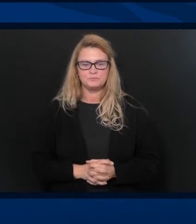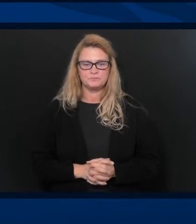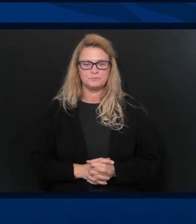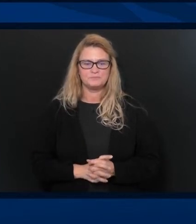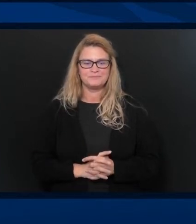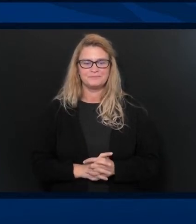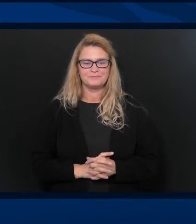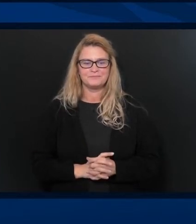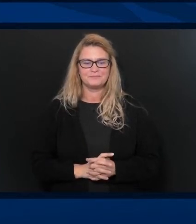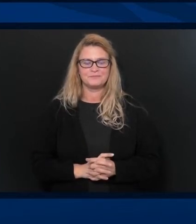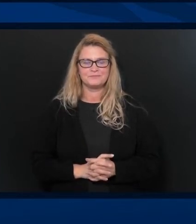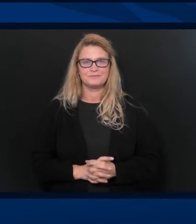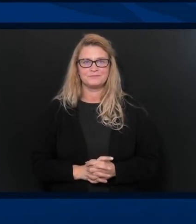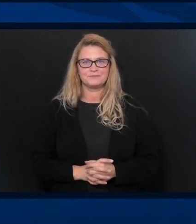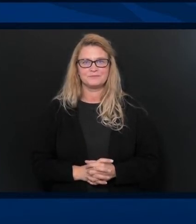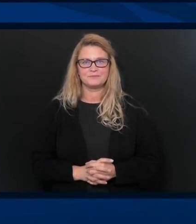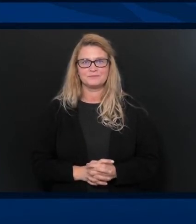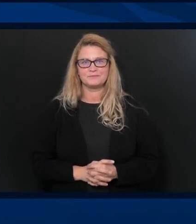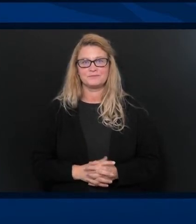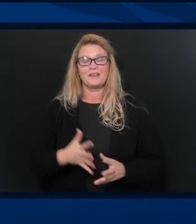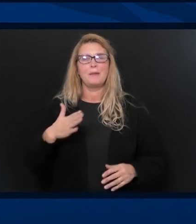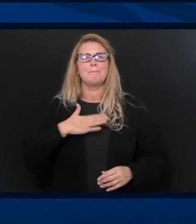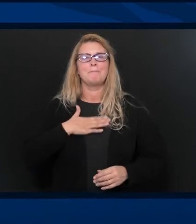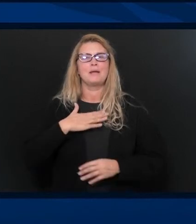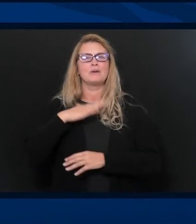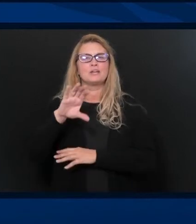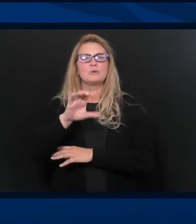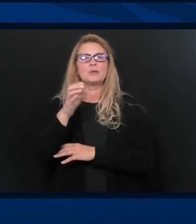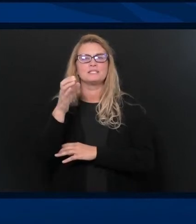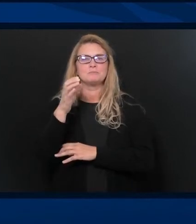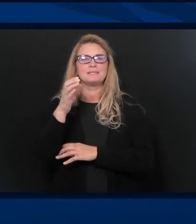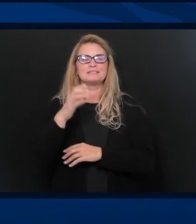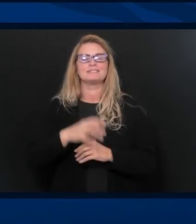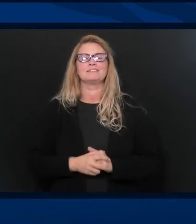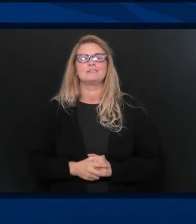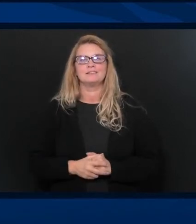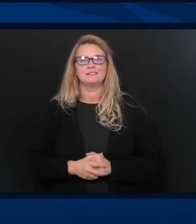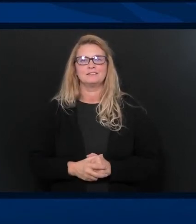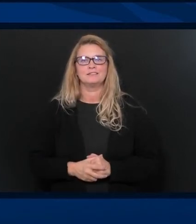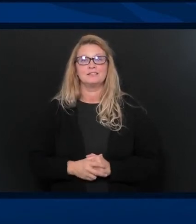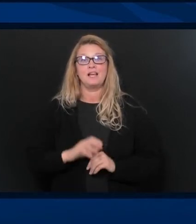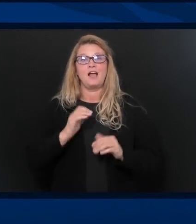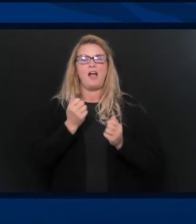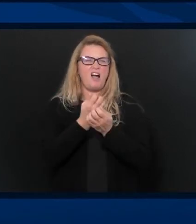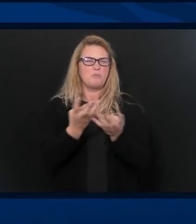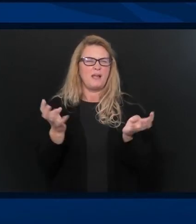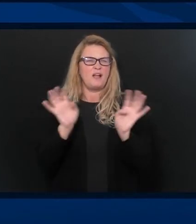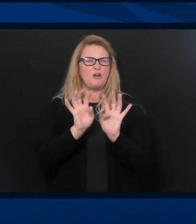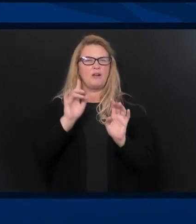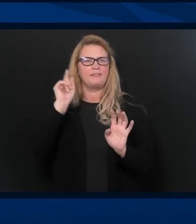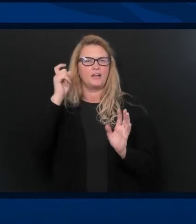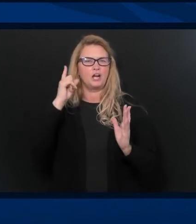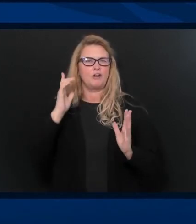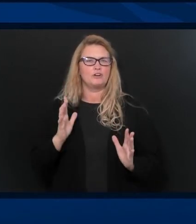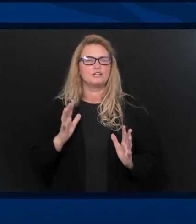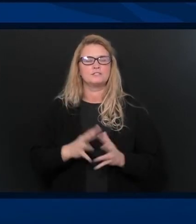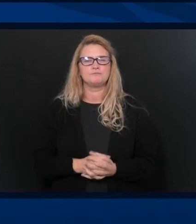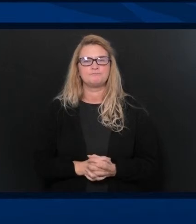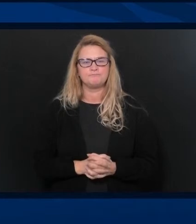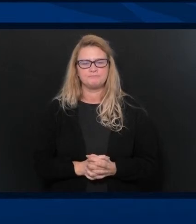Yeah, Steve Adams of Ogden Newspapers here. Merry Christmas to the governor, all those on the panel, and my fellow